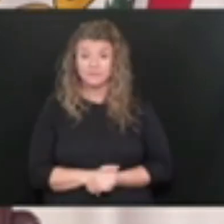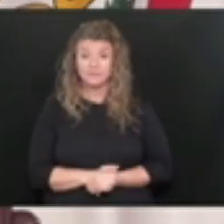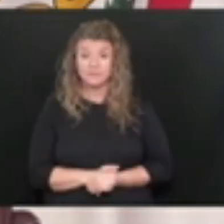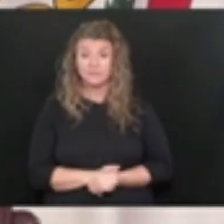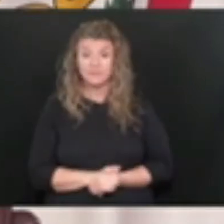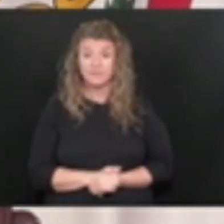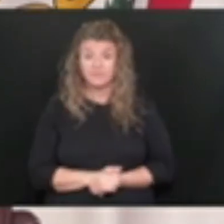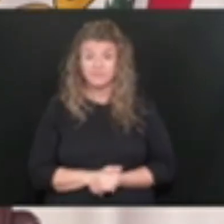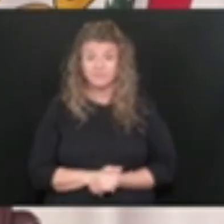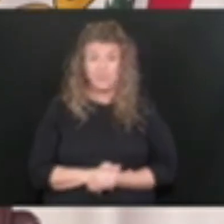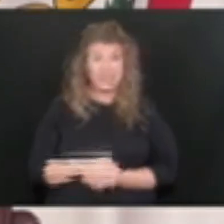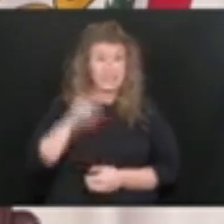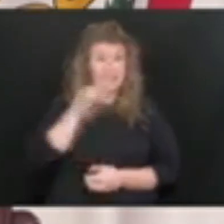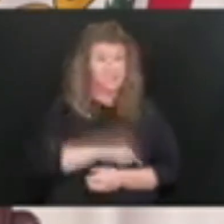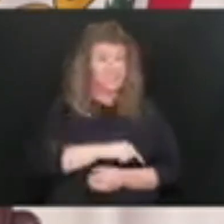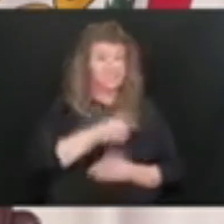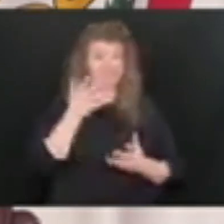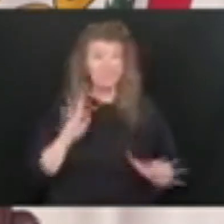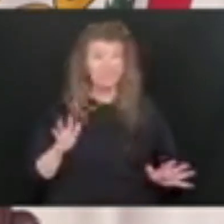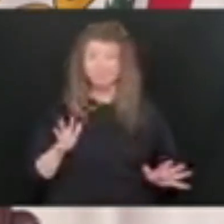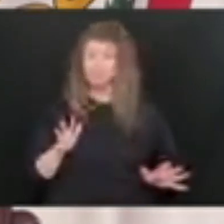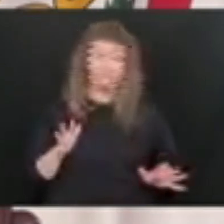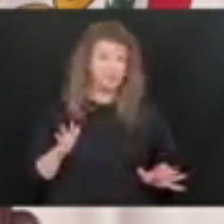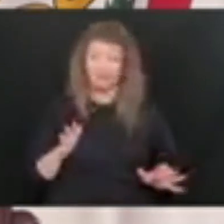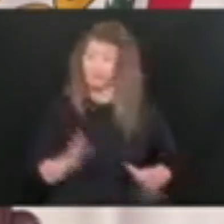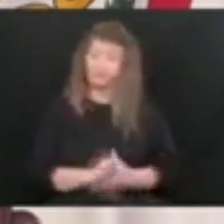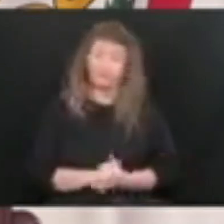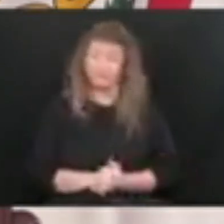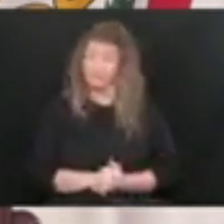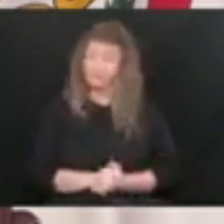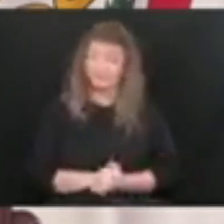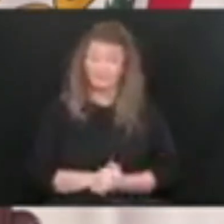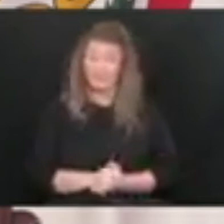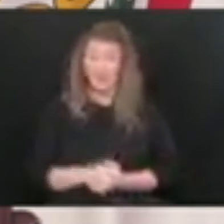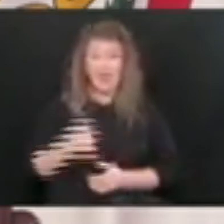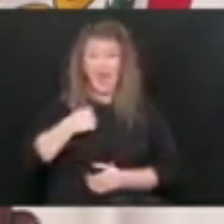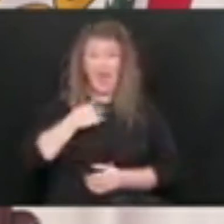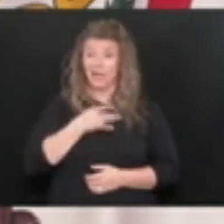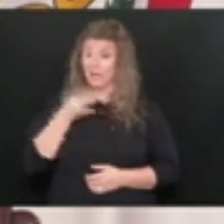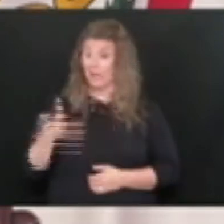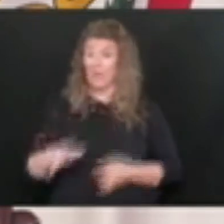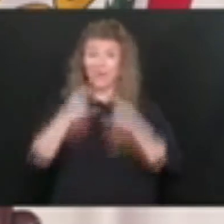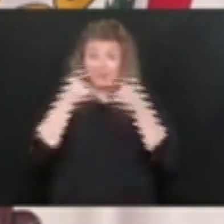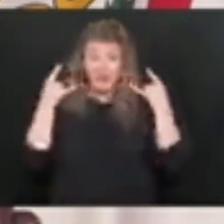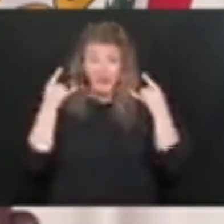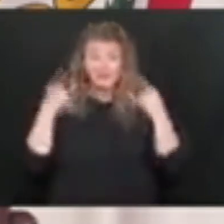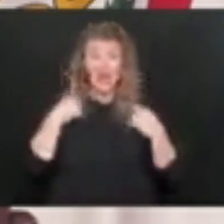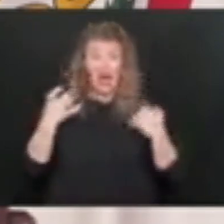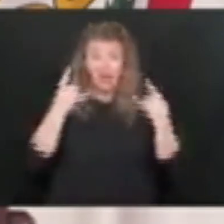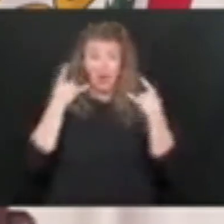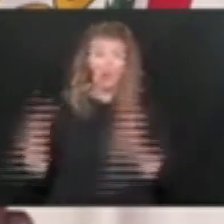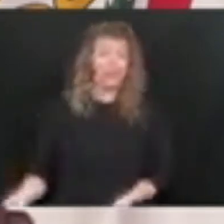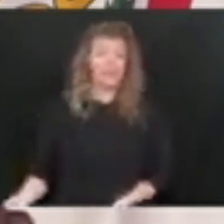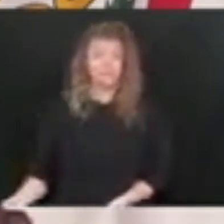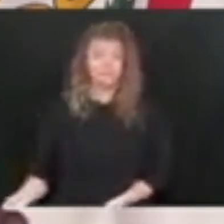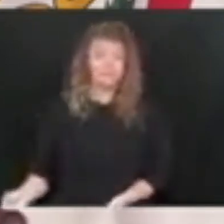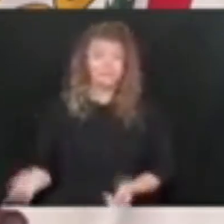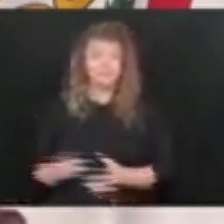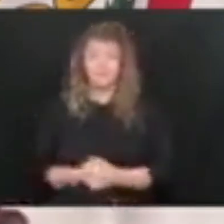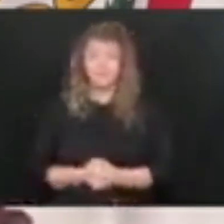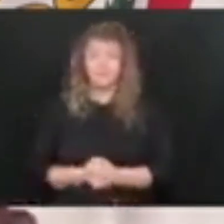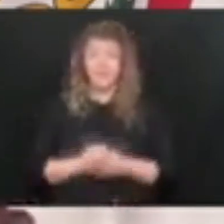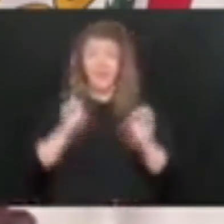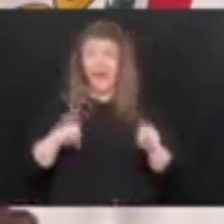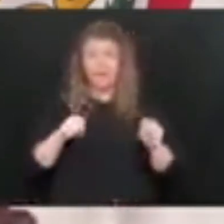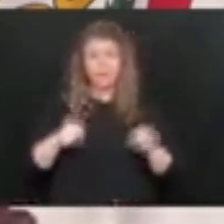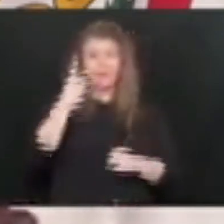This thing's a long ways from being over. I can't stand these masks. I want rid of them. I was able to